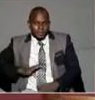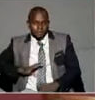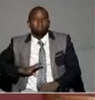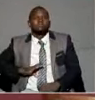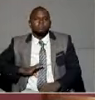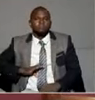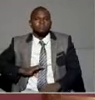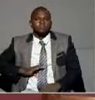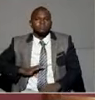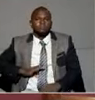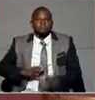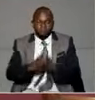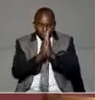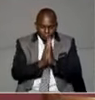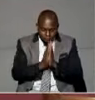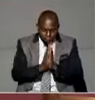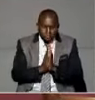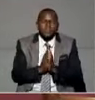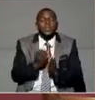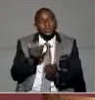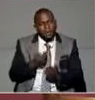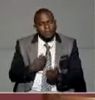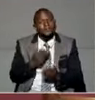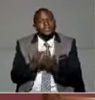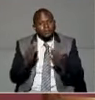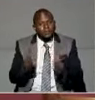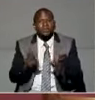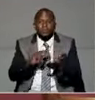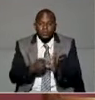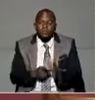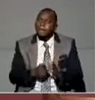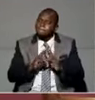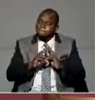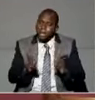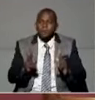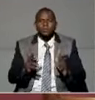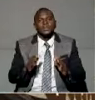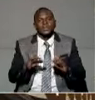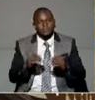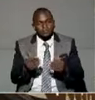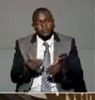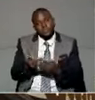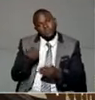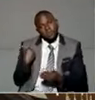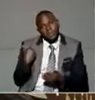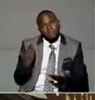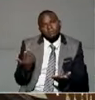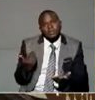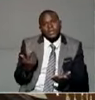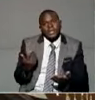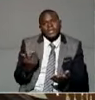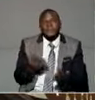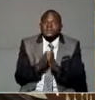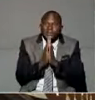the Anglican, are Christians, to have something, a project of that magnitude. Because formerly they say,